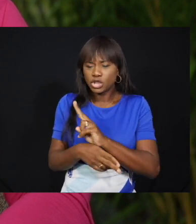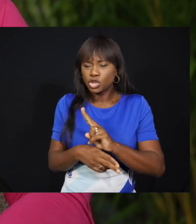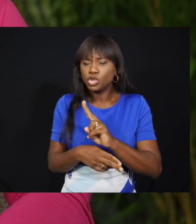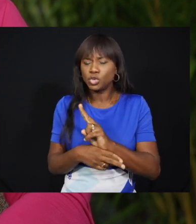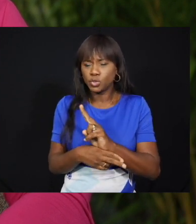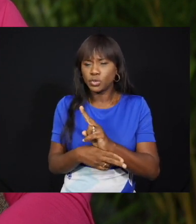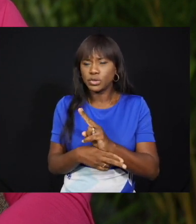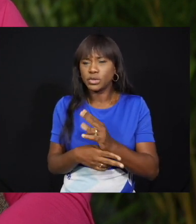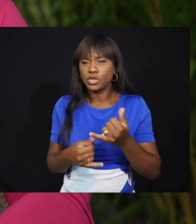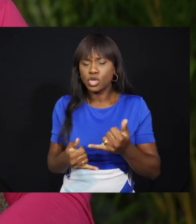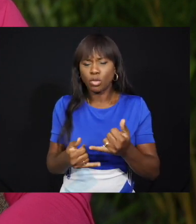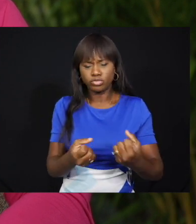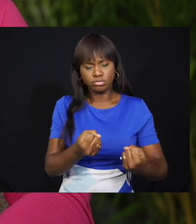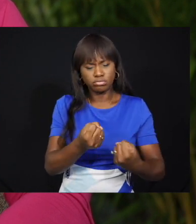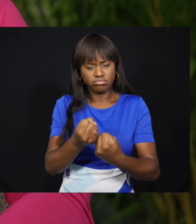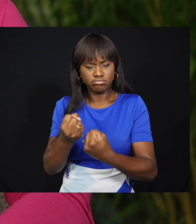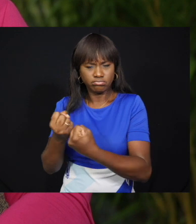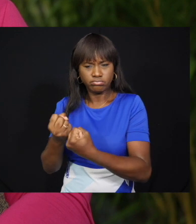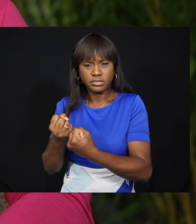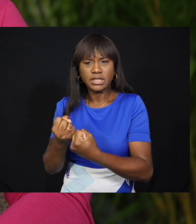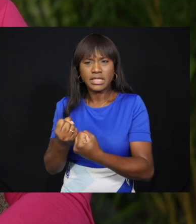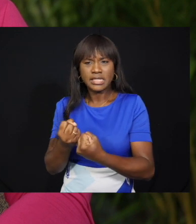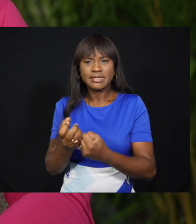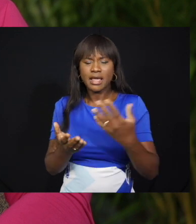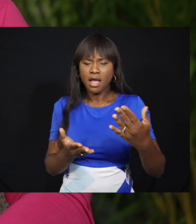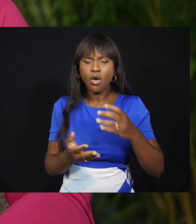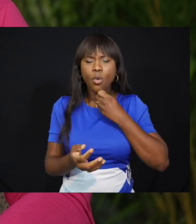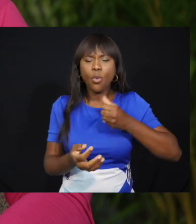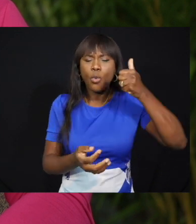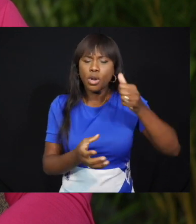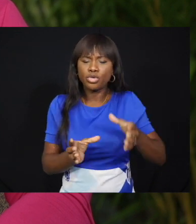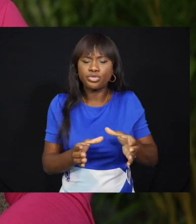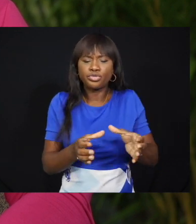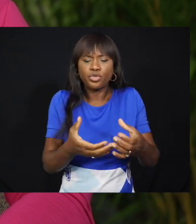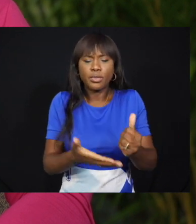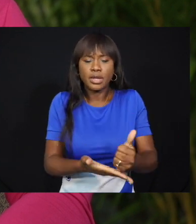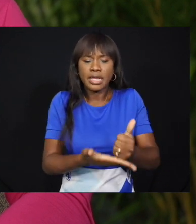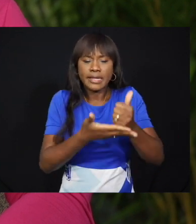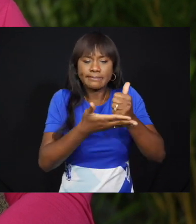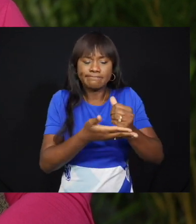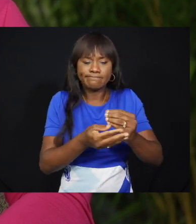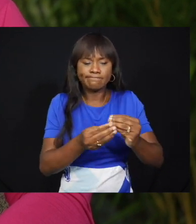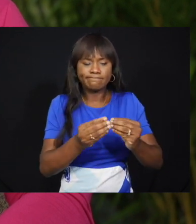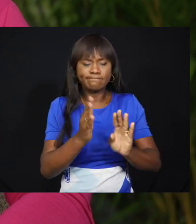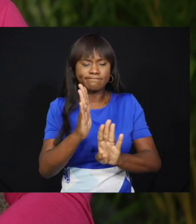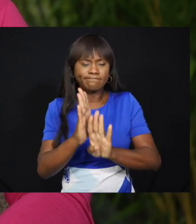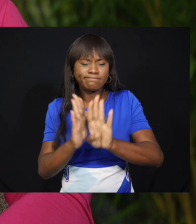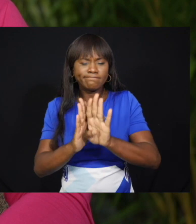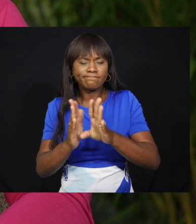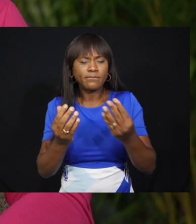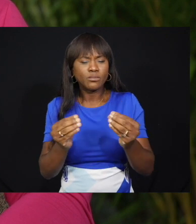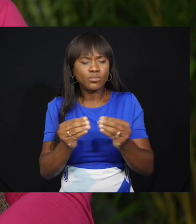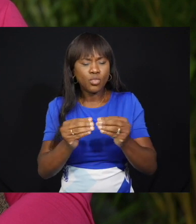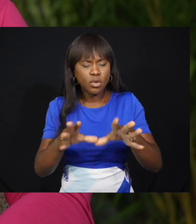use as family units to support our silver generation, to help them transition